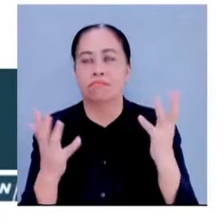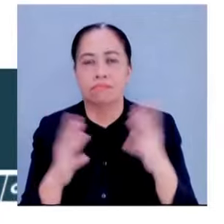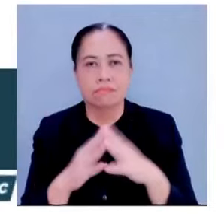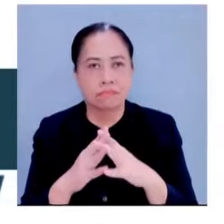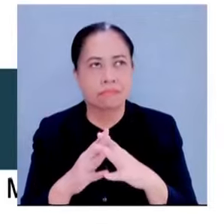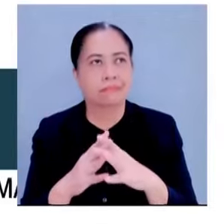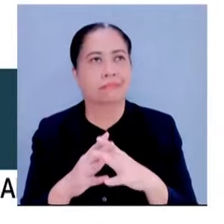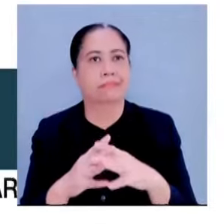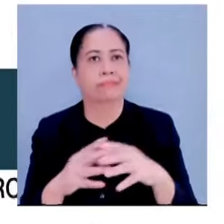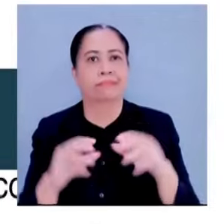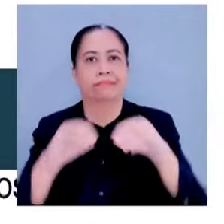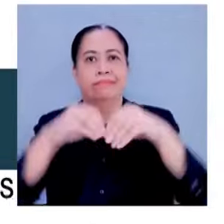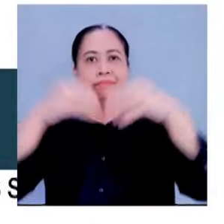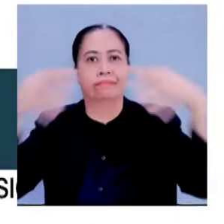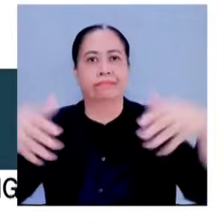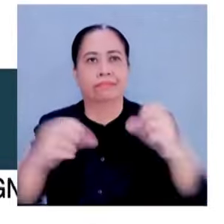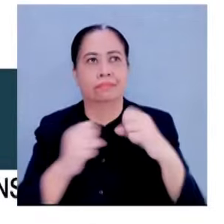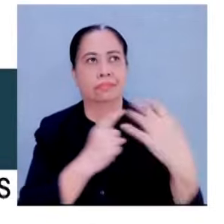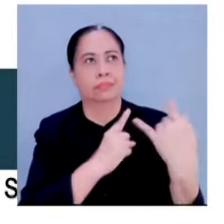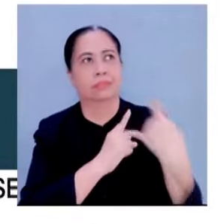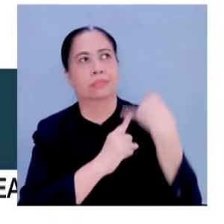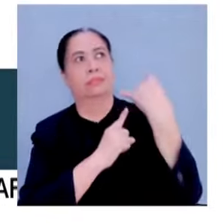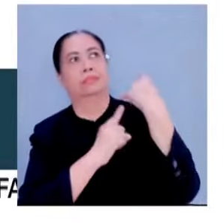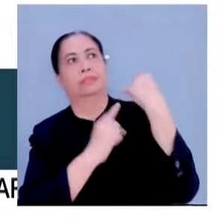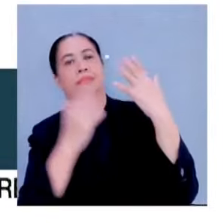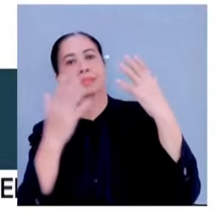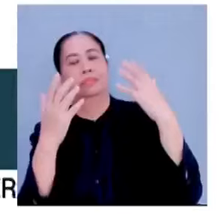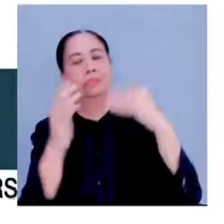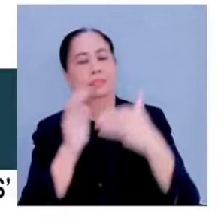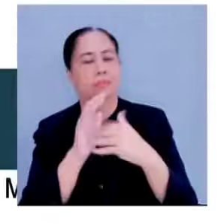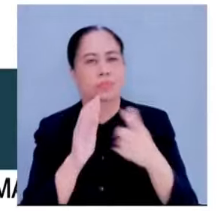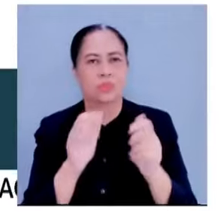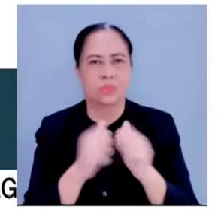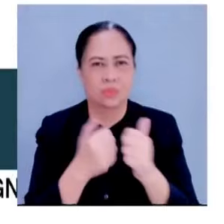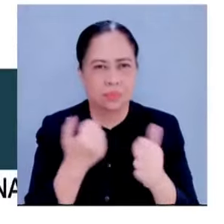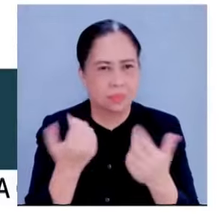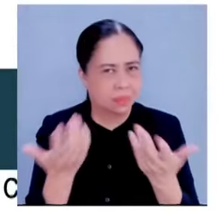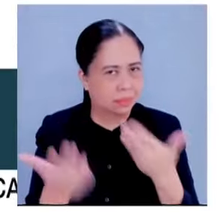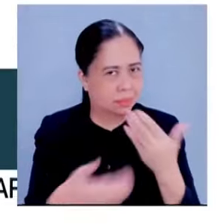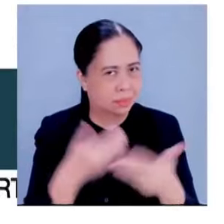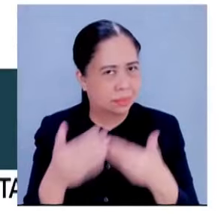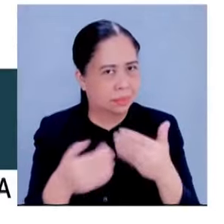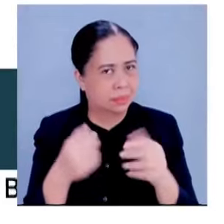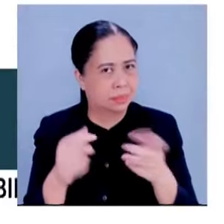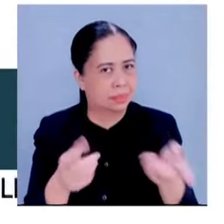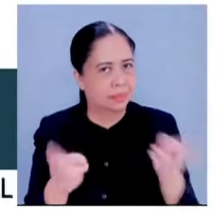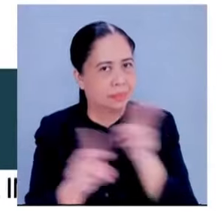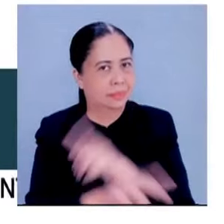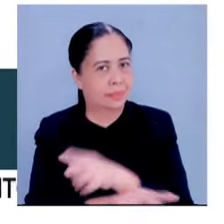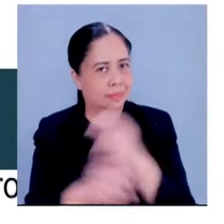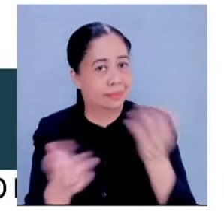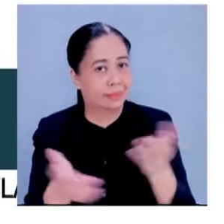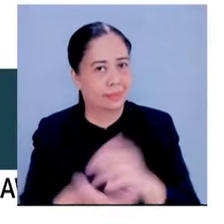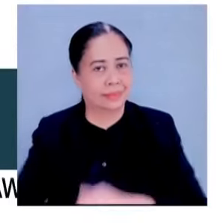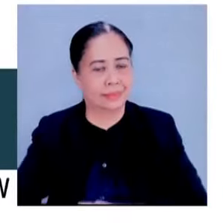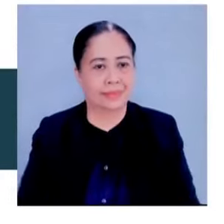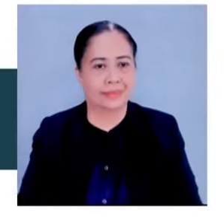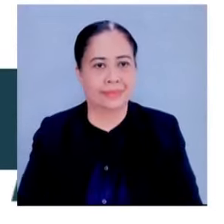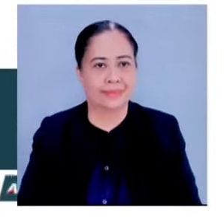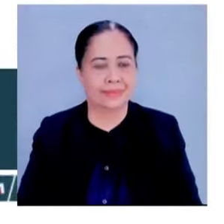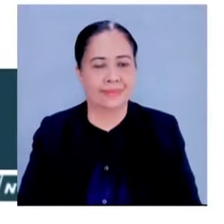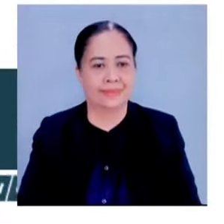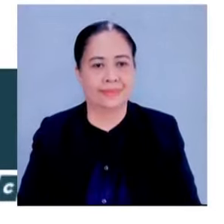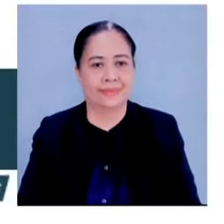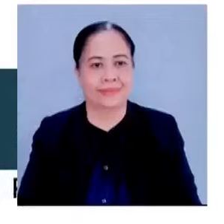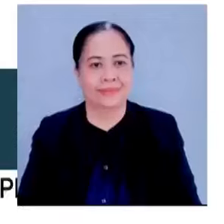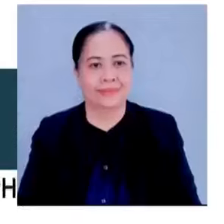bureaucracy sort of go against you. How is it viewing things from the other side now, Attorney De Lima?